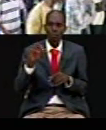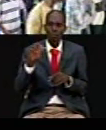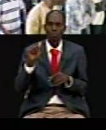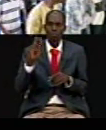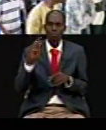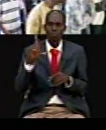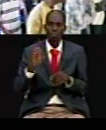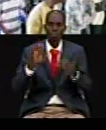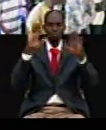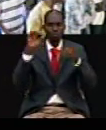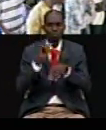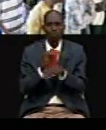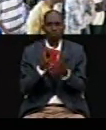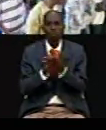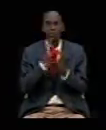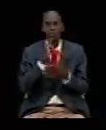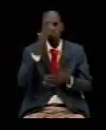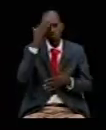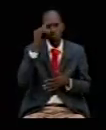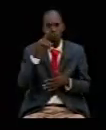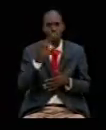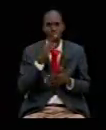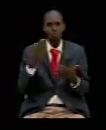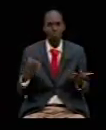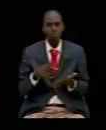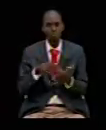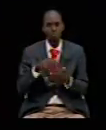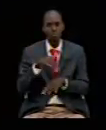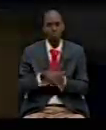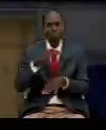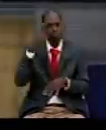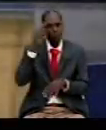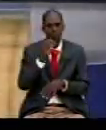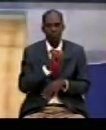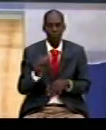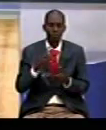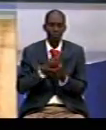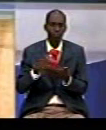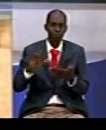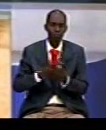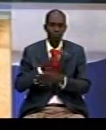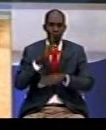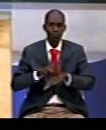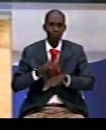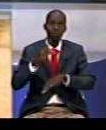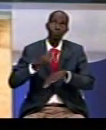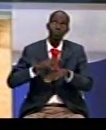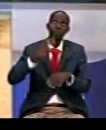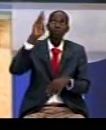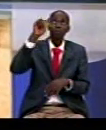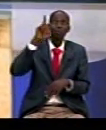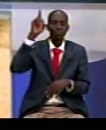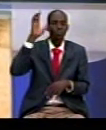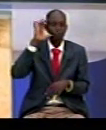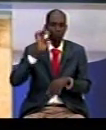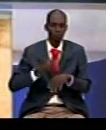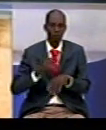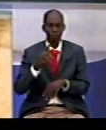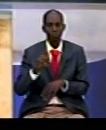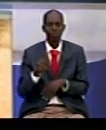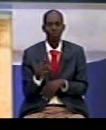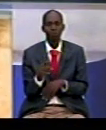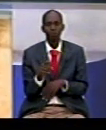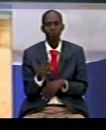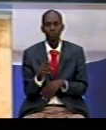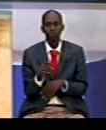here tonight, for a divine touch. Touch him, and he will touch you.